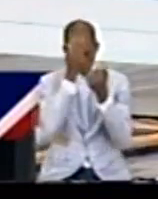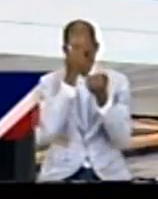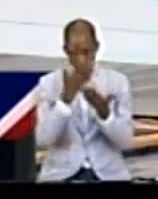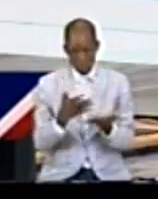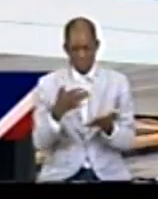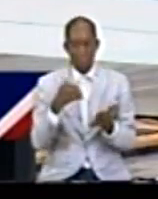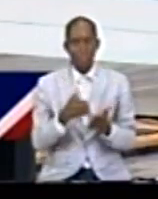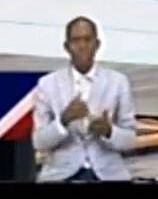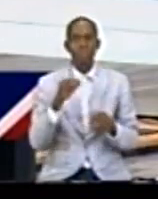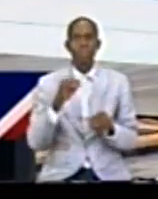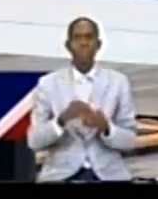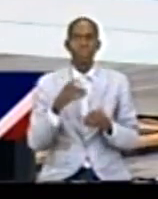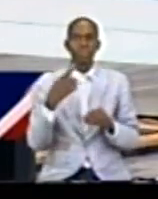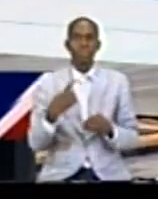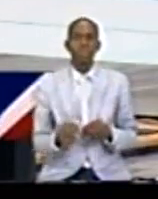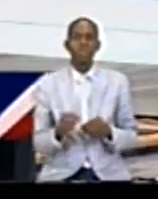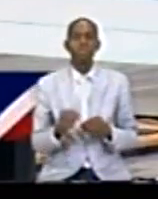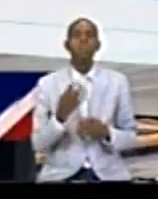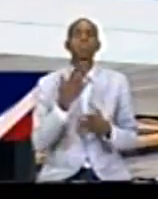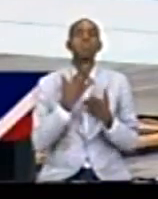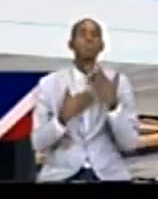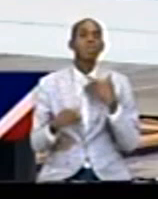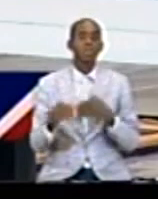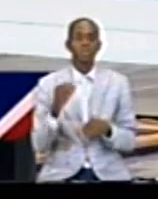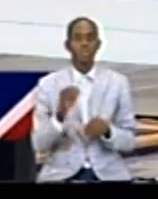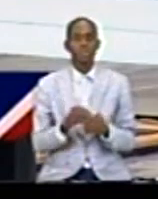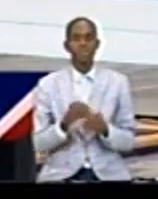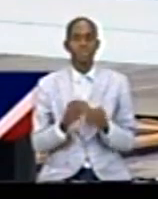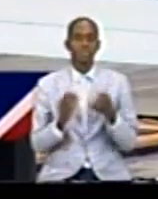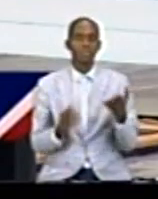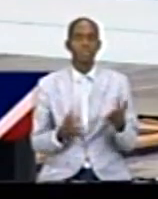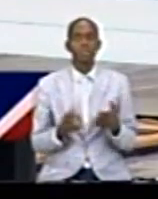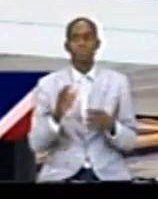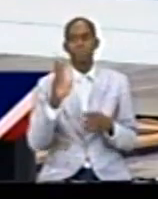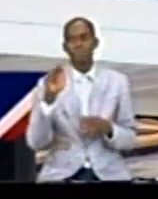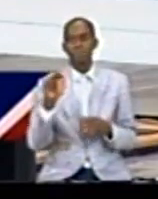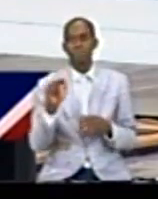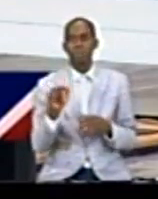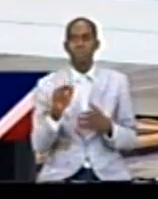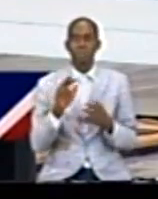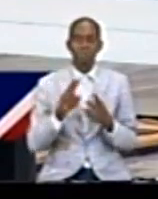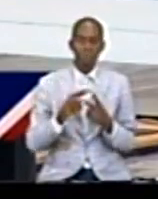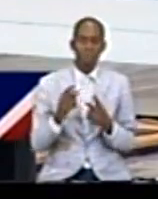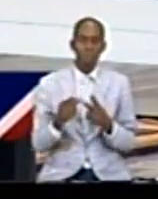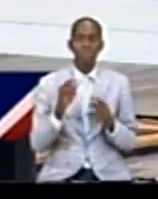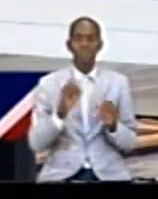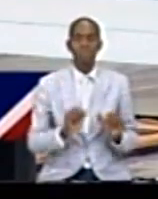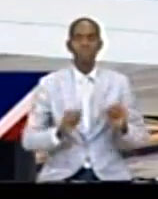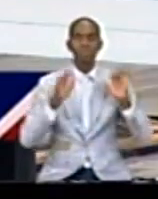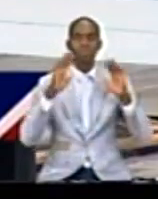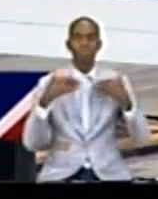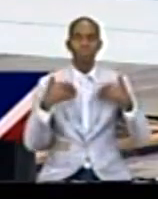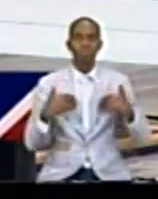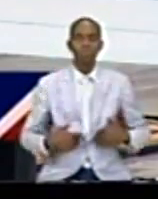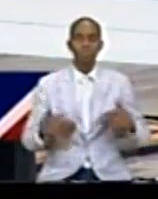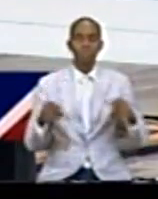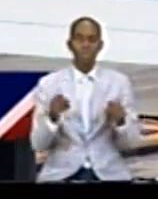the laws thereof. Verse 13, neither yield ye your members as instruments